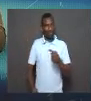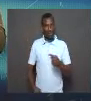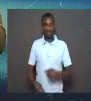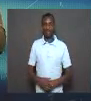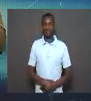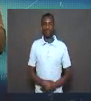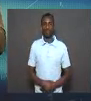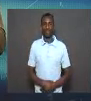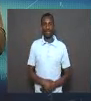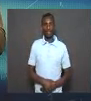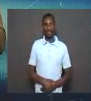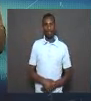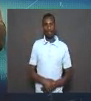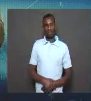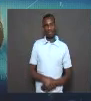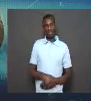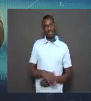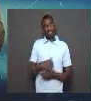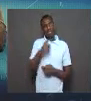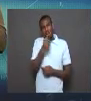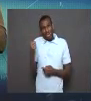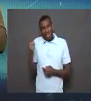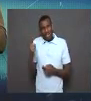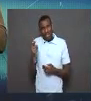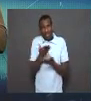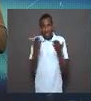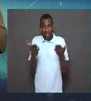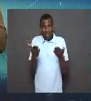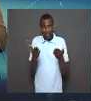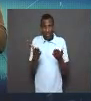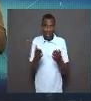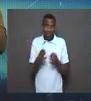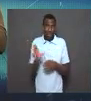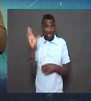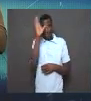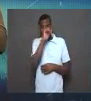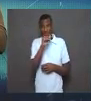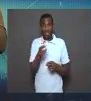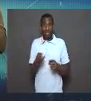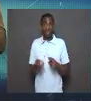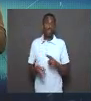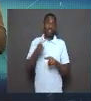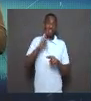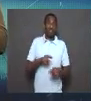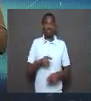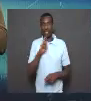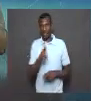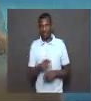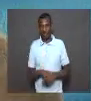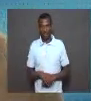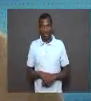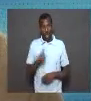is impossible. Some substances are approximately reversible.